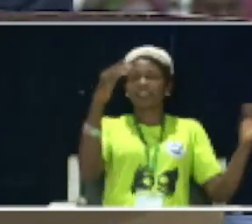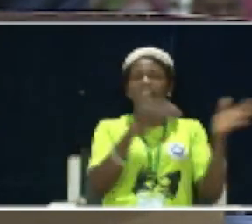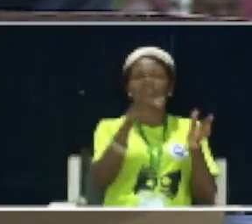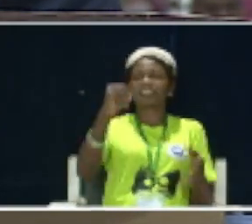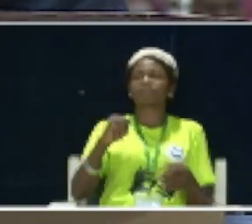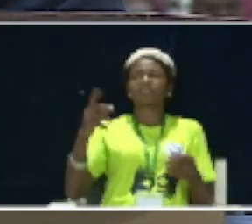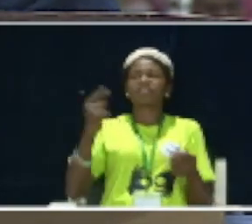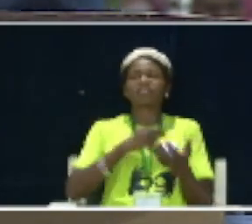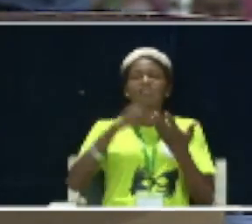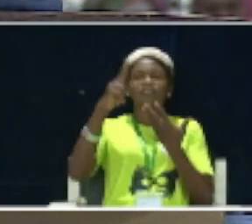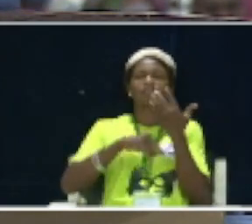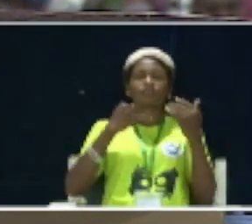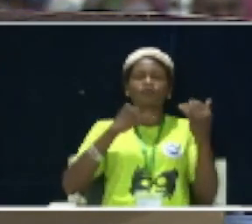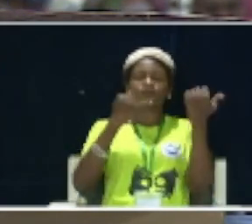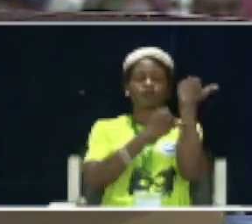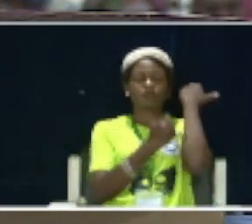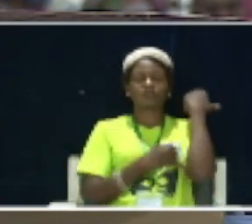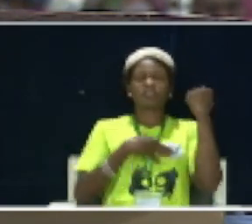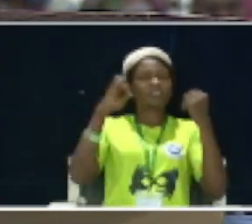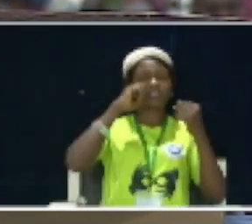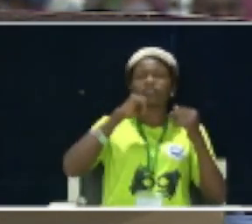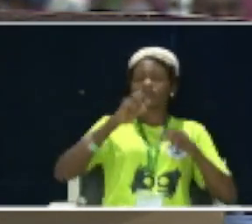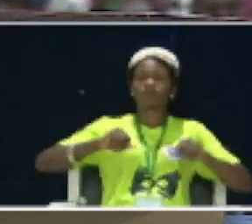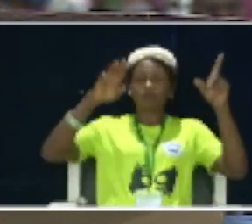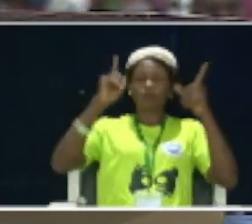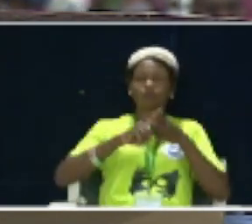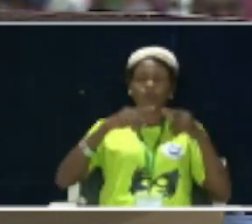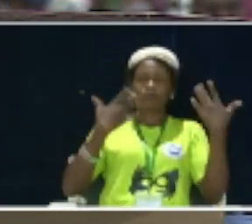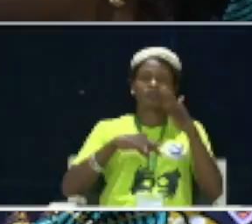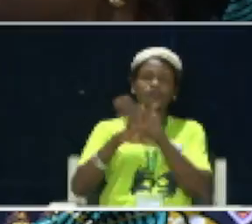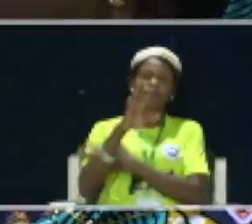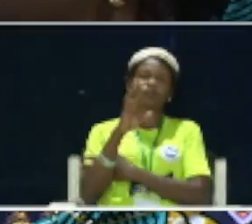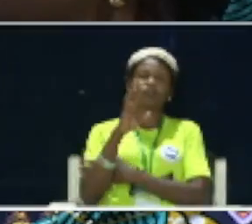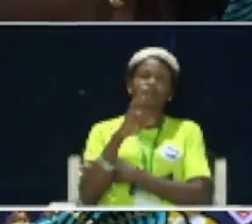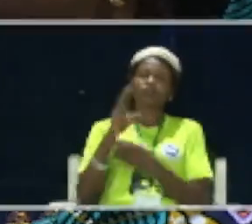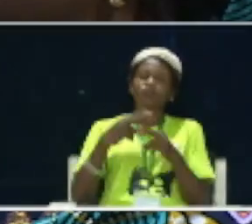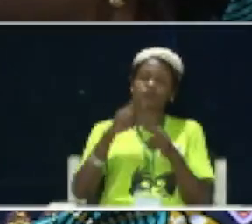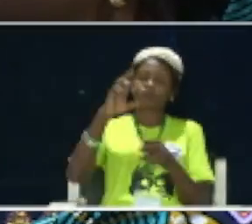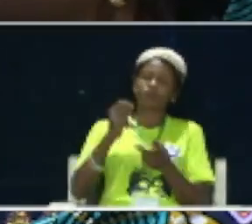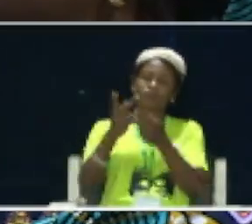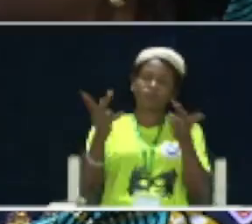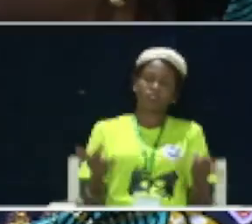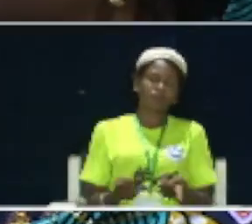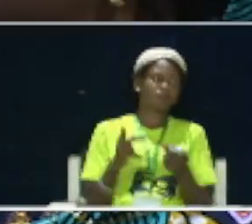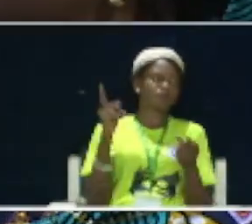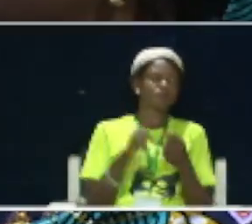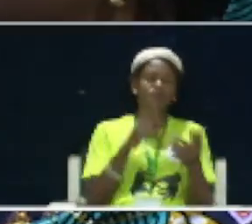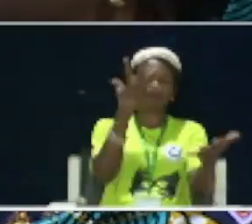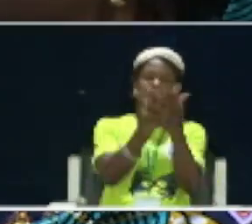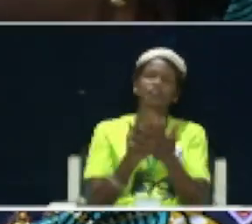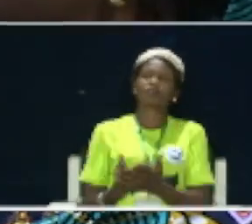Joseph and his unyielding commitment to the fear of God soon relocated Joseph to the